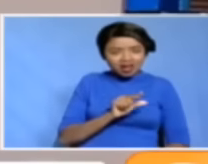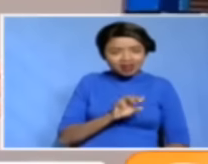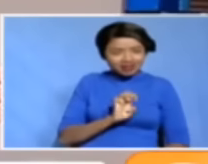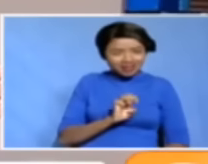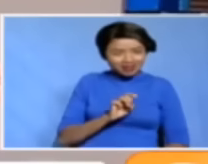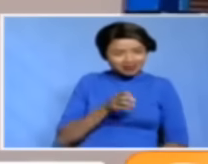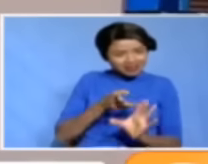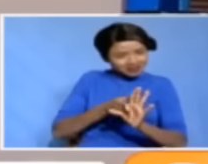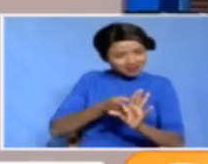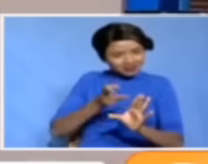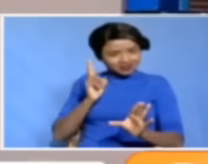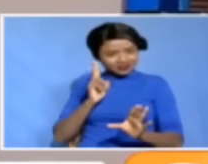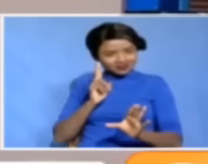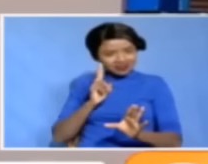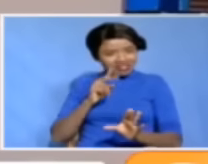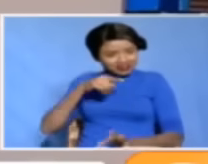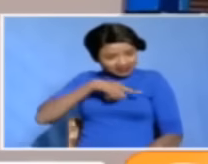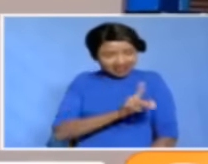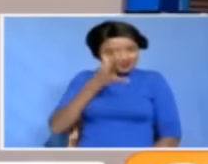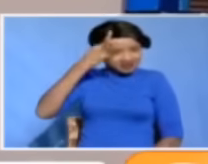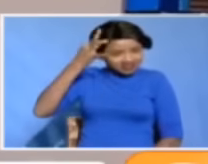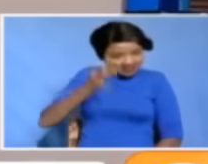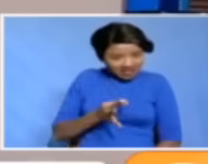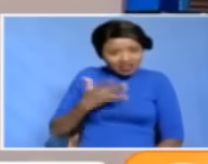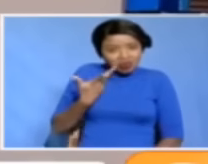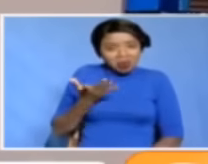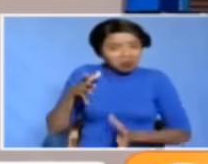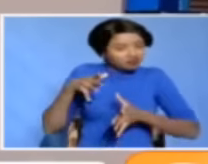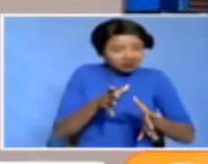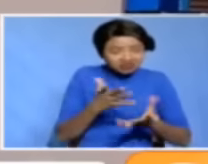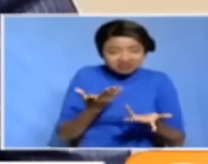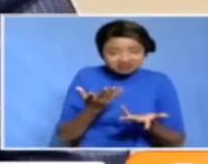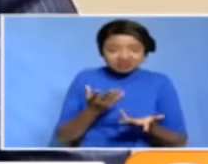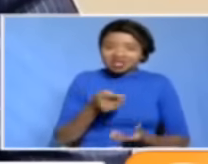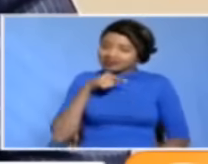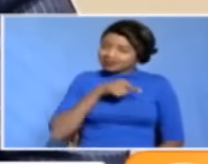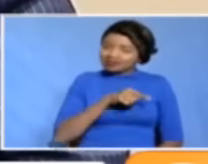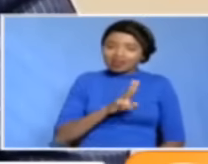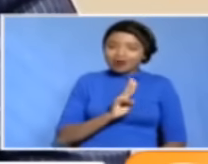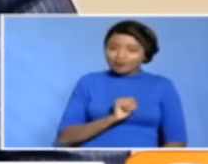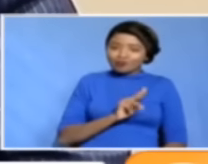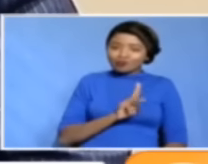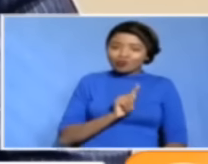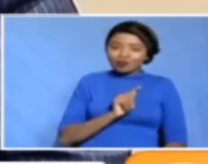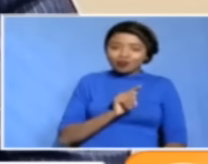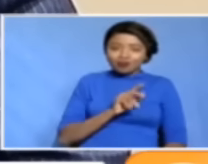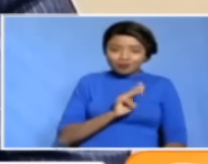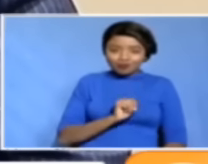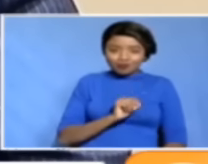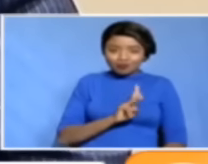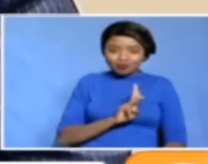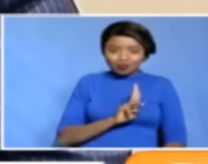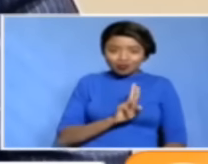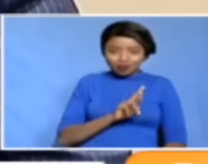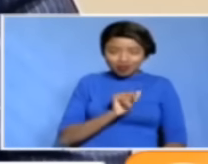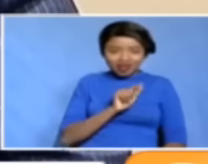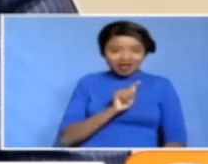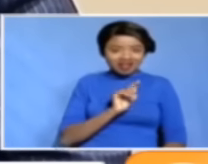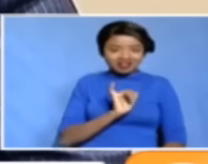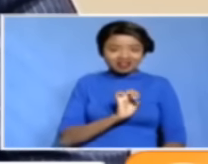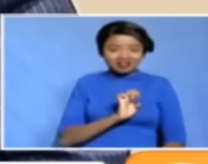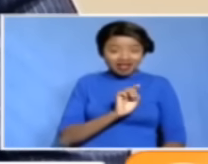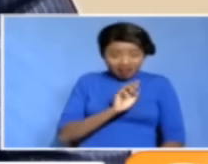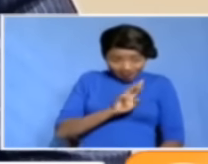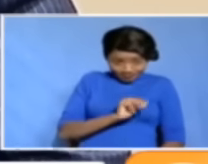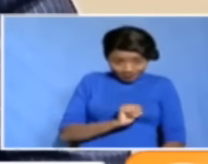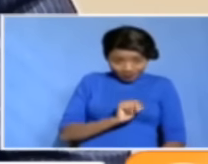was voluntary. What you're telling me is not voluntary. He had to leave. No, Murathe had to leave. I mean... So he was forced out? Yes,